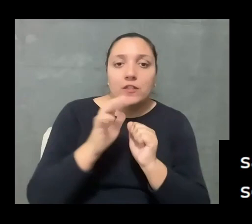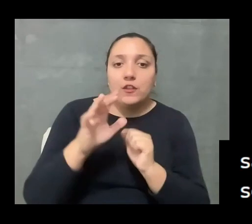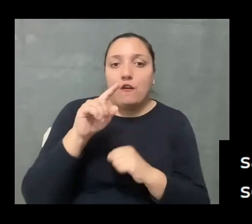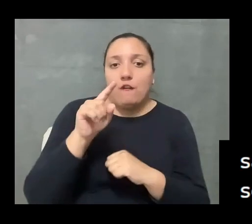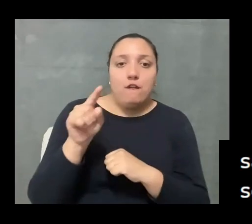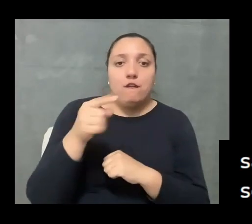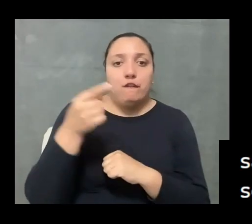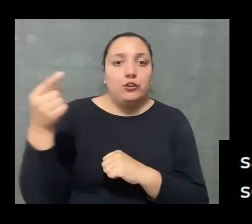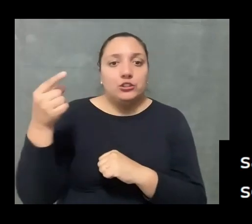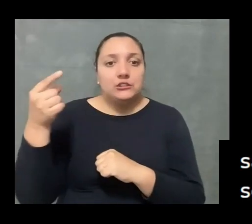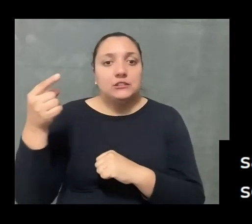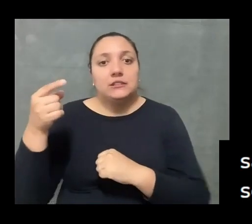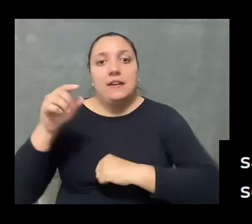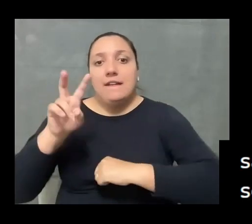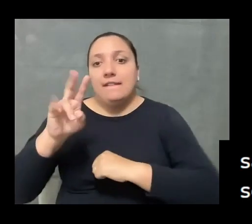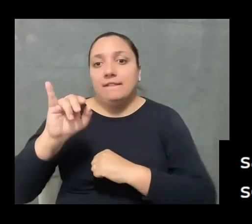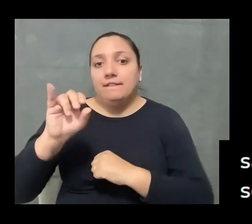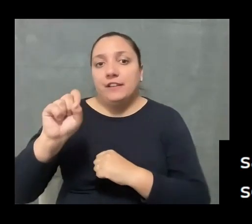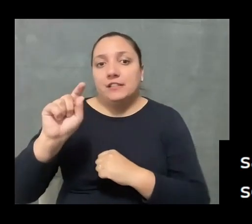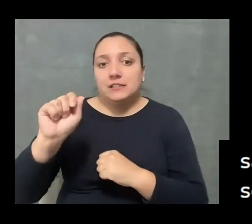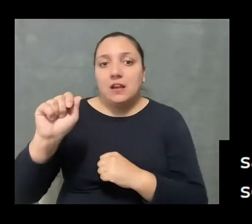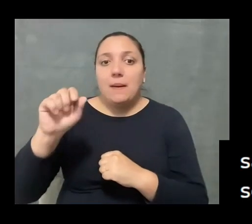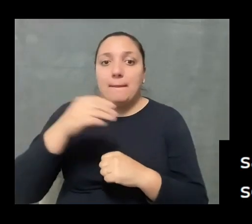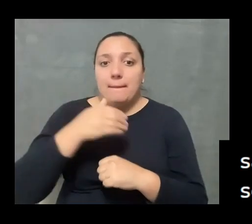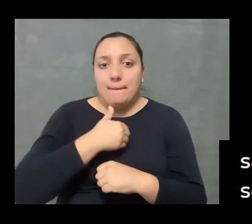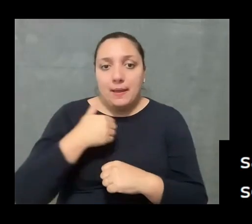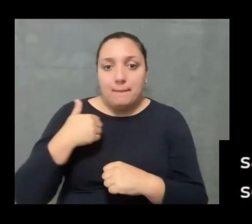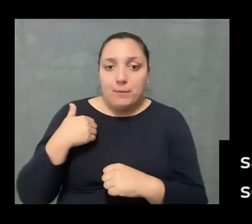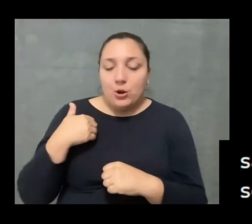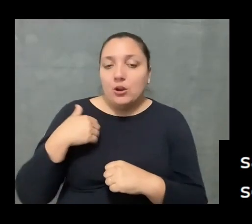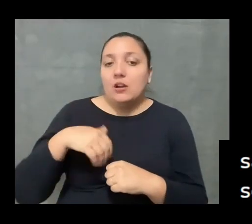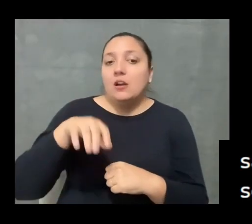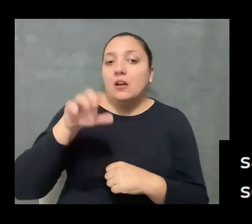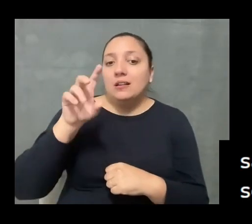navigation VISTA member, Denise Camarillo Cruz, who is here.